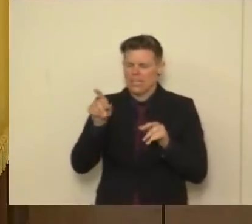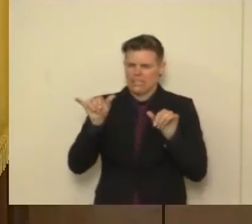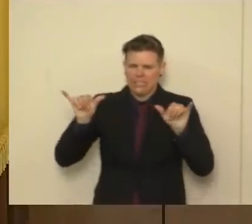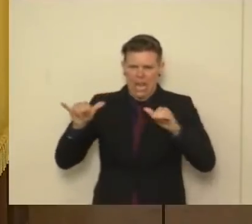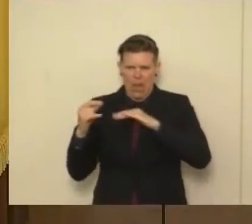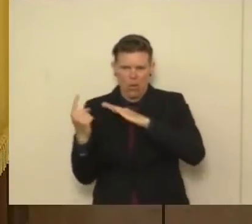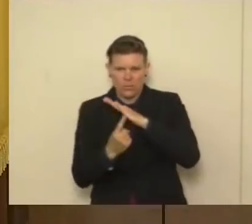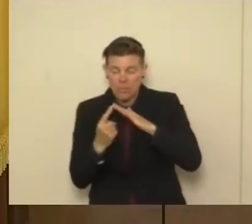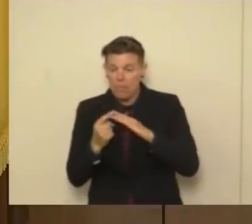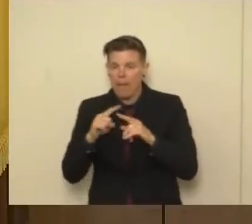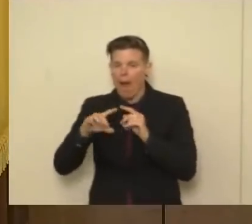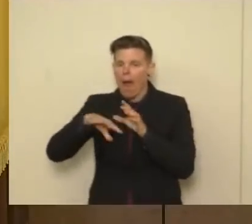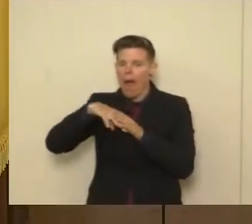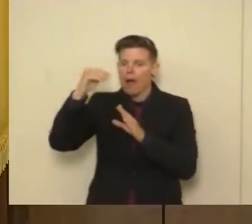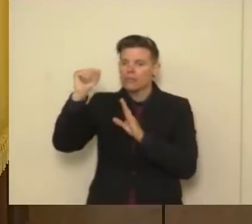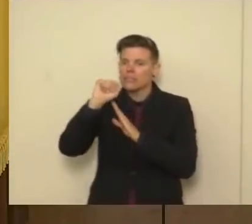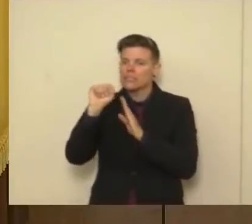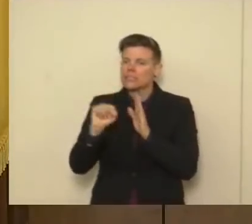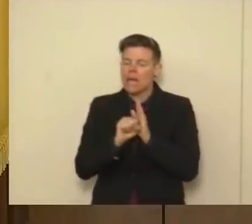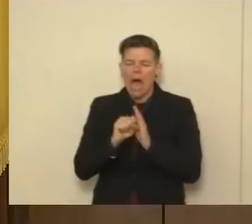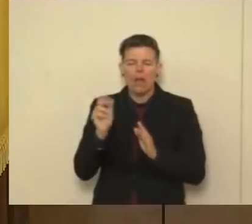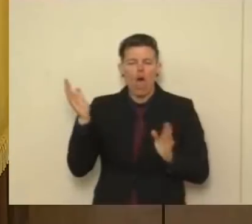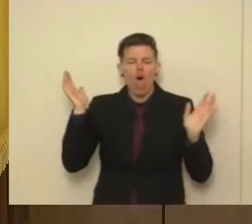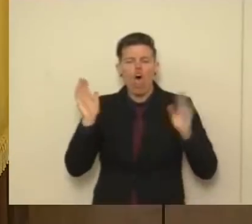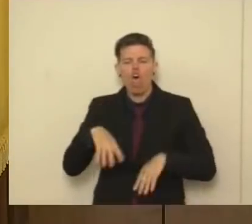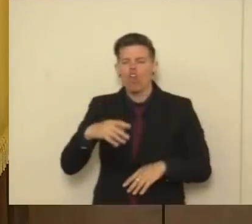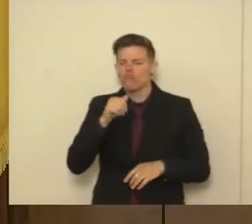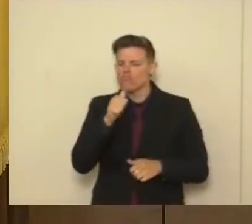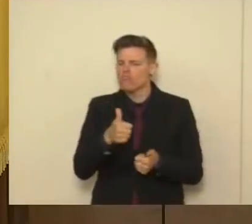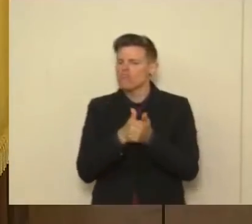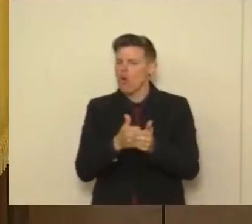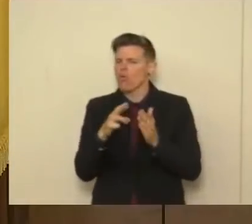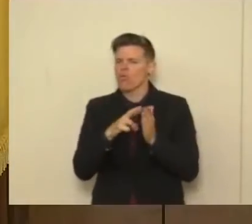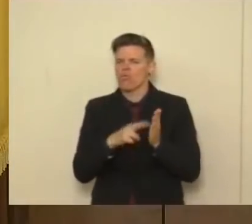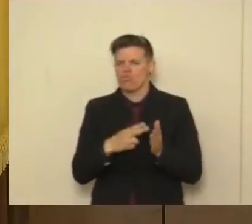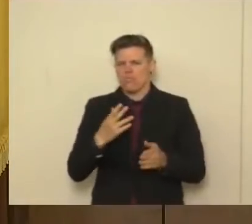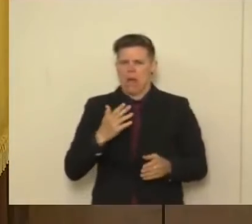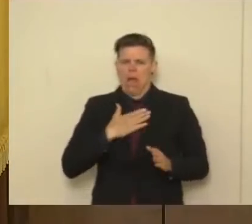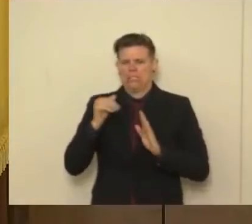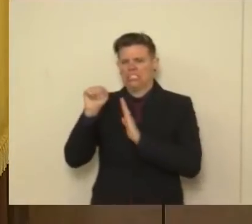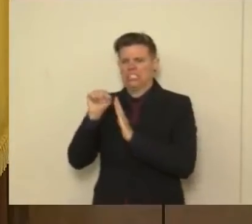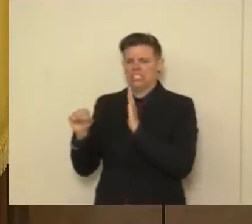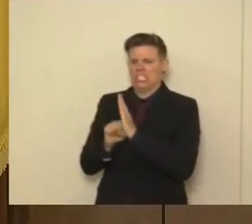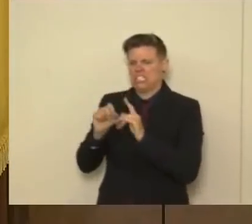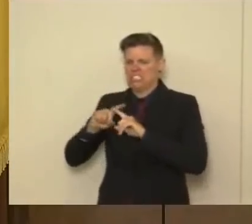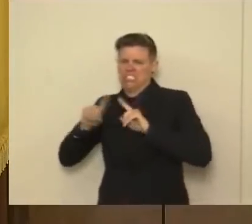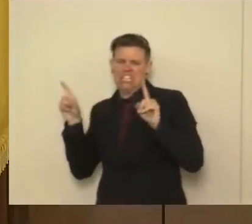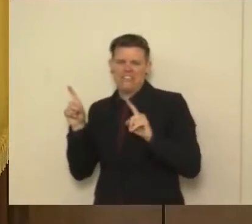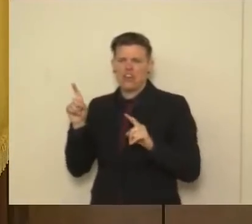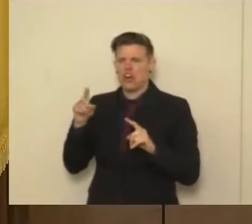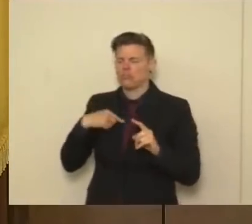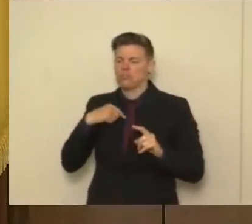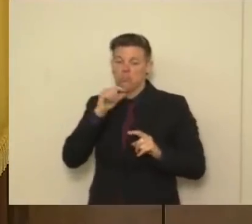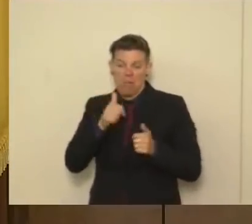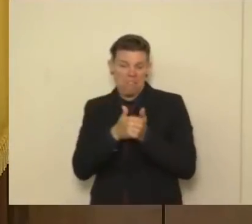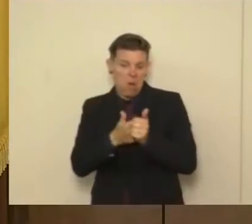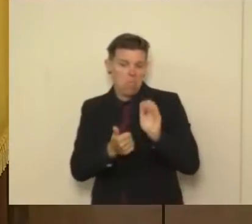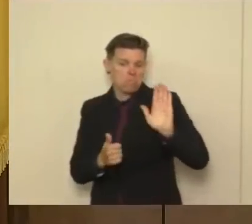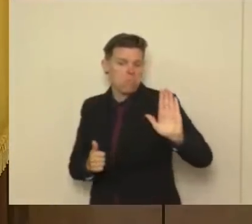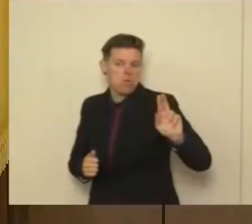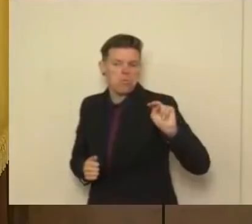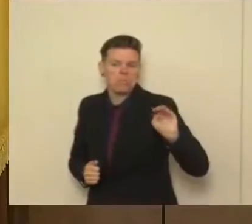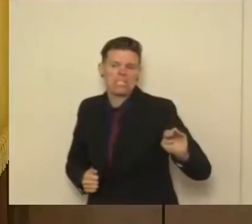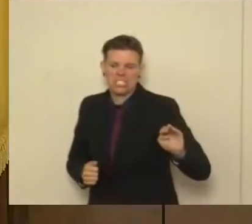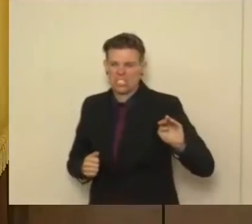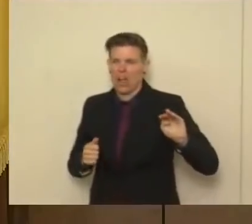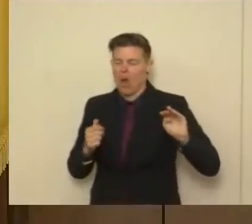our out-of-state visitors, and what they say to us, we don't have to in our states, we're not going to do it in your state. And he asked us to do something about that, so we're going to